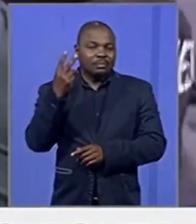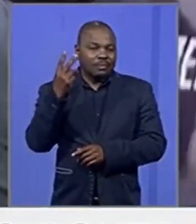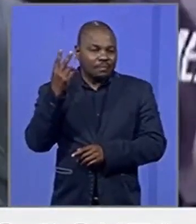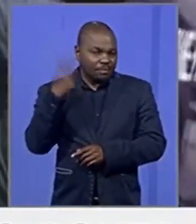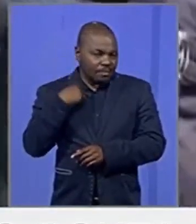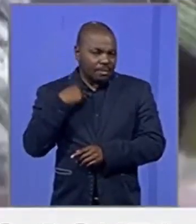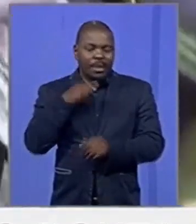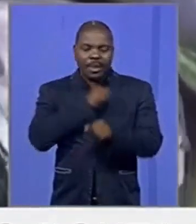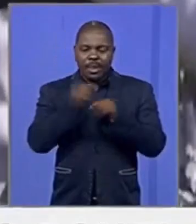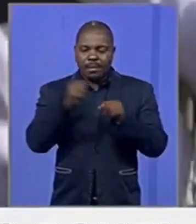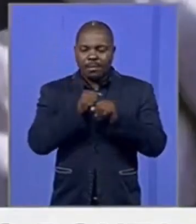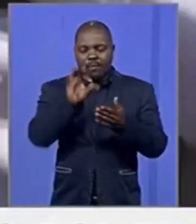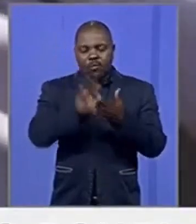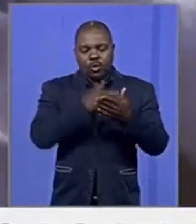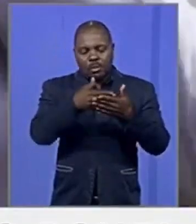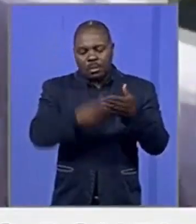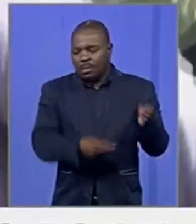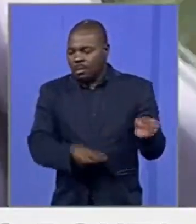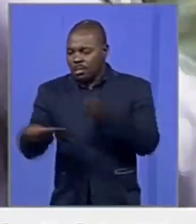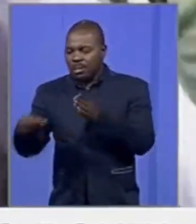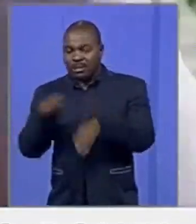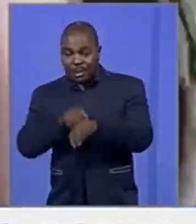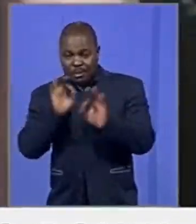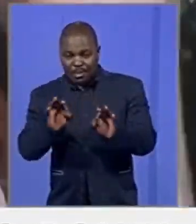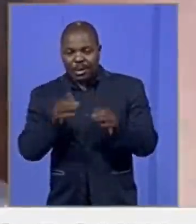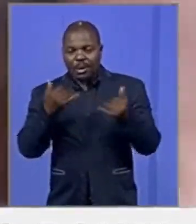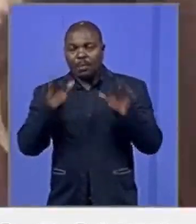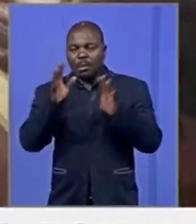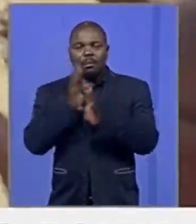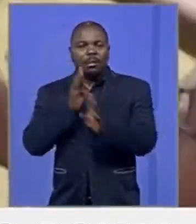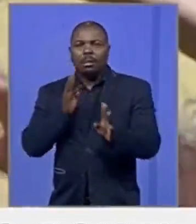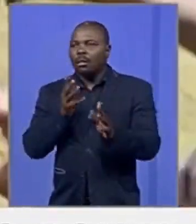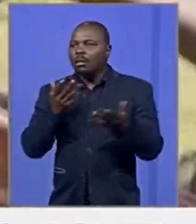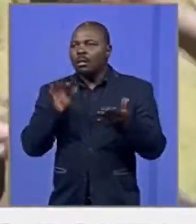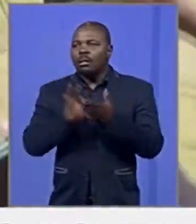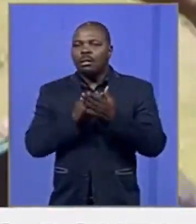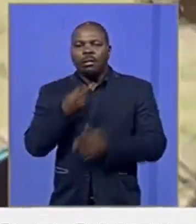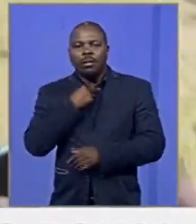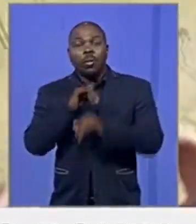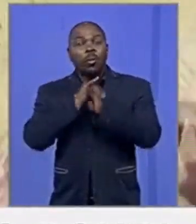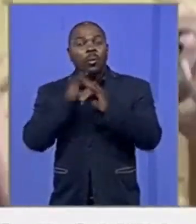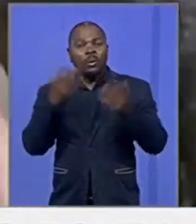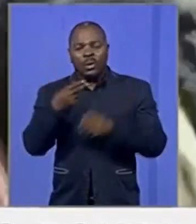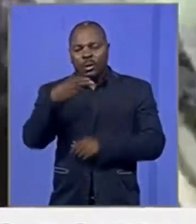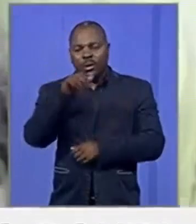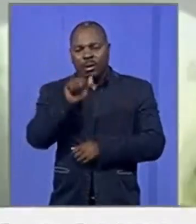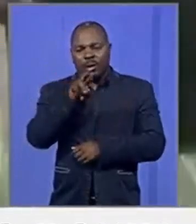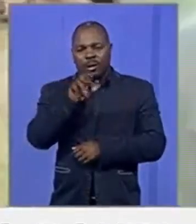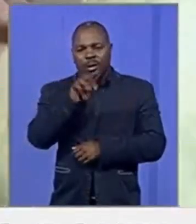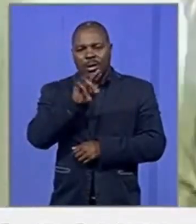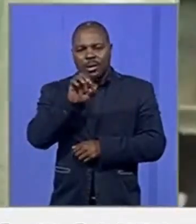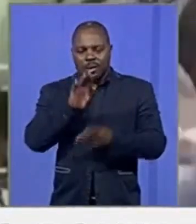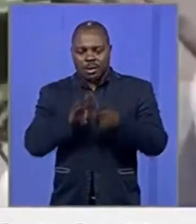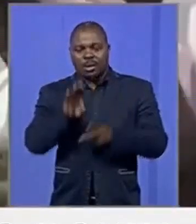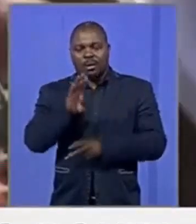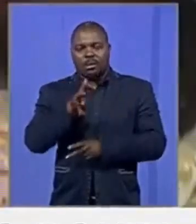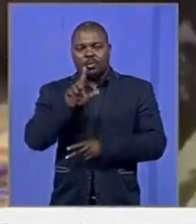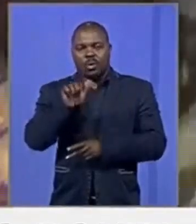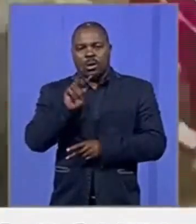tša go bouta ka nako go ile go a thibela bakgethi go bouta kudu ka motse mošate wa Harare le